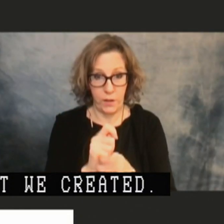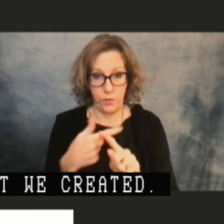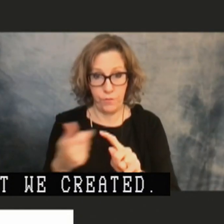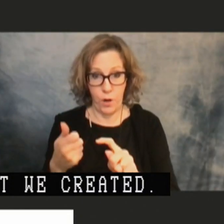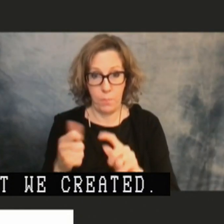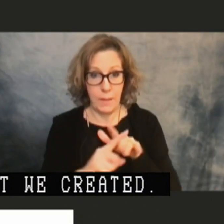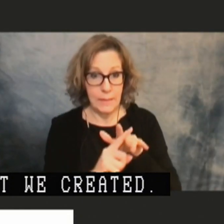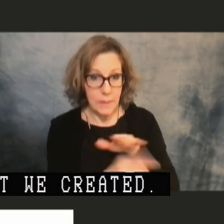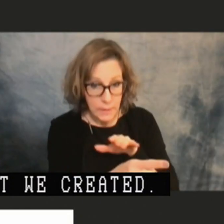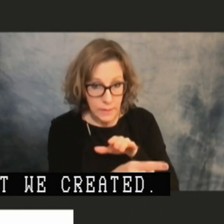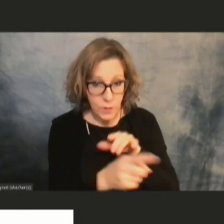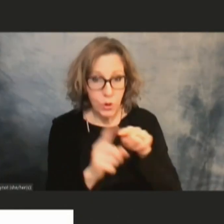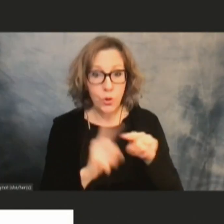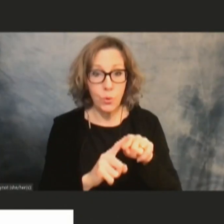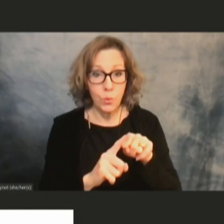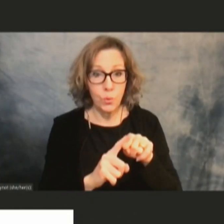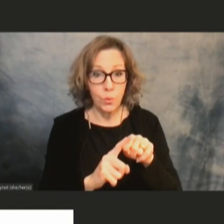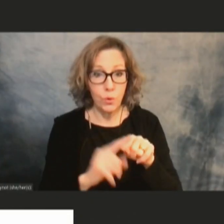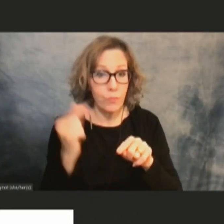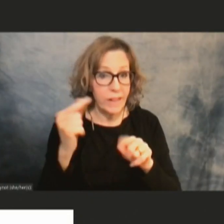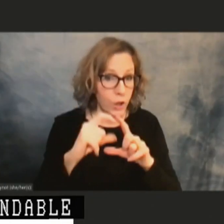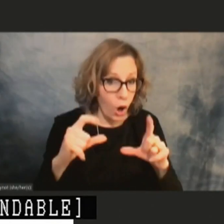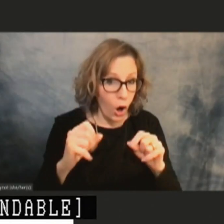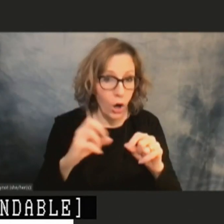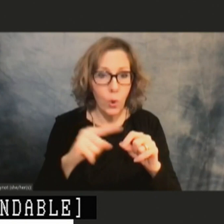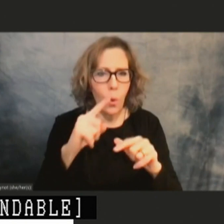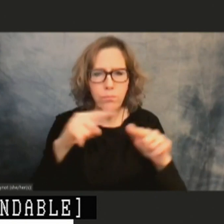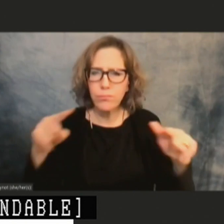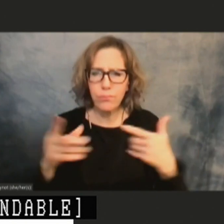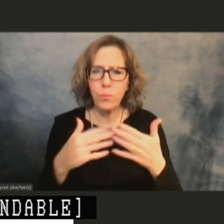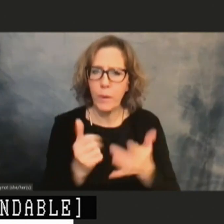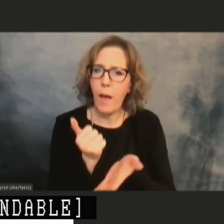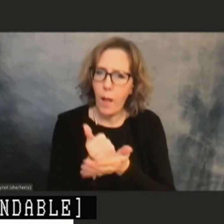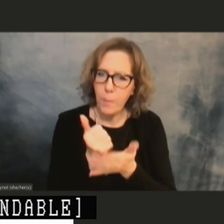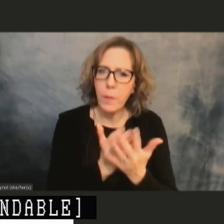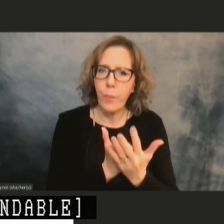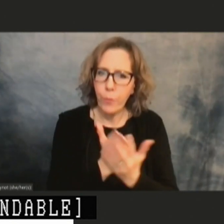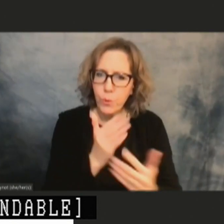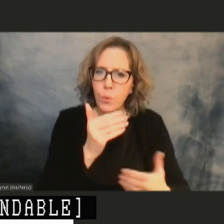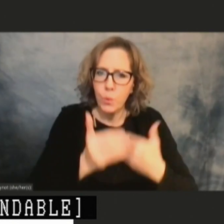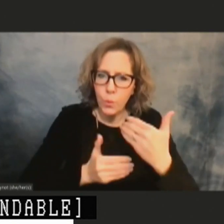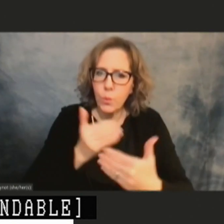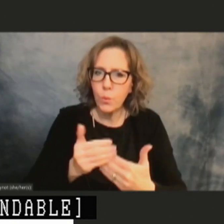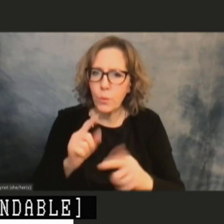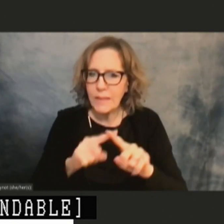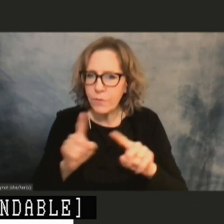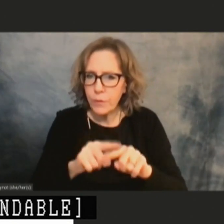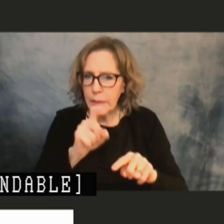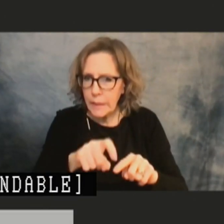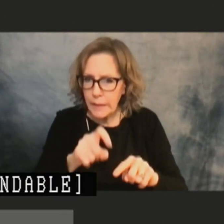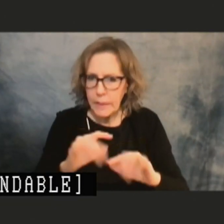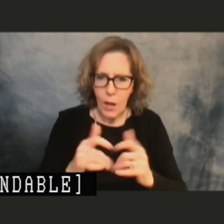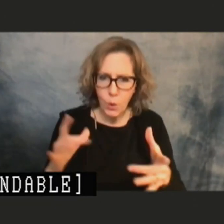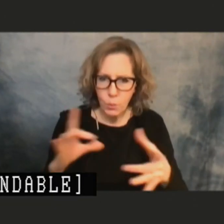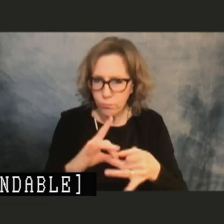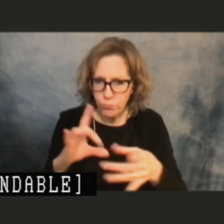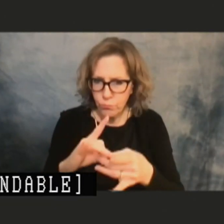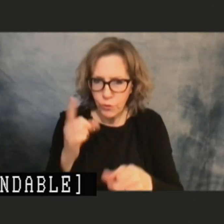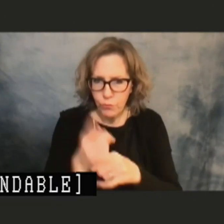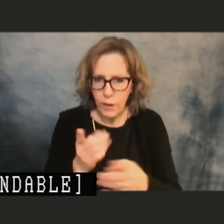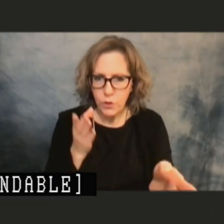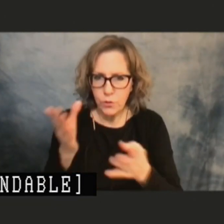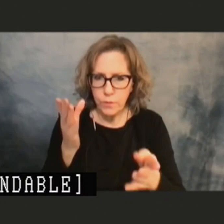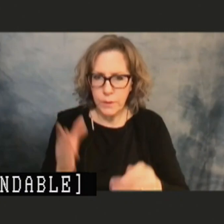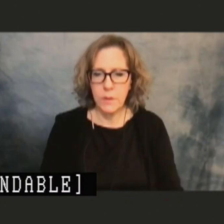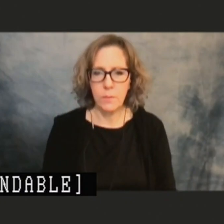to assist those needs may be different. So humanitarian kind of, yeah, that's what it's all about. Thank you for your